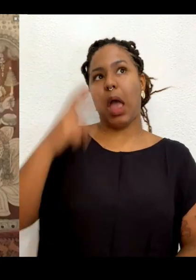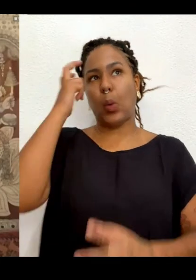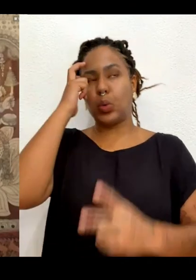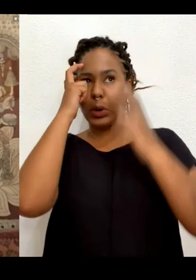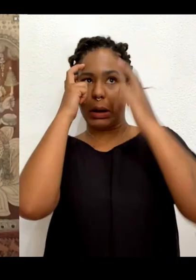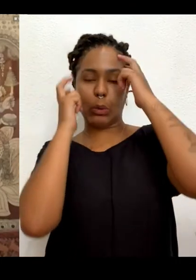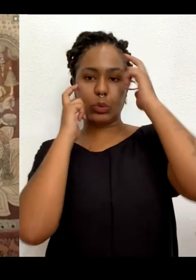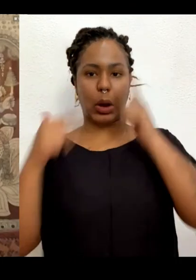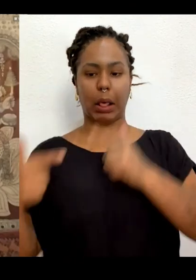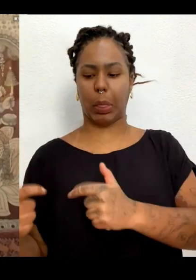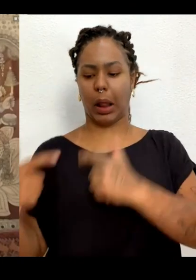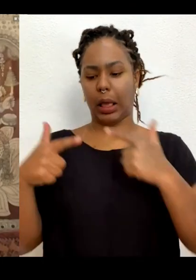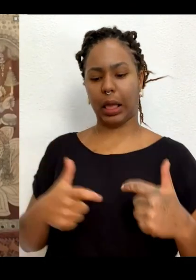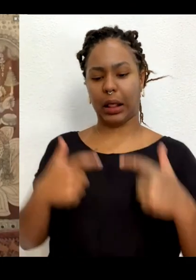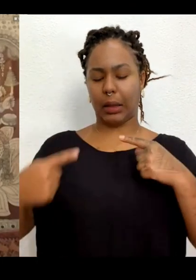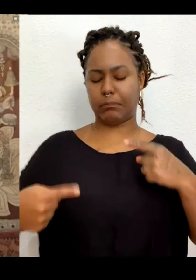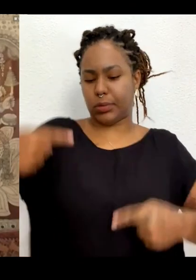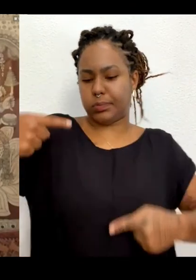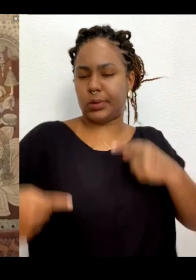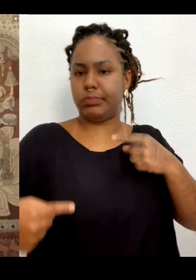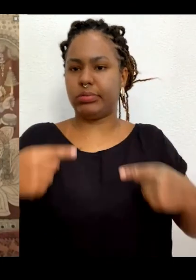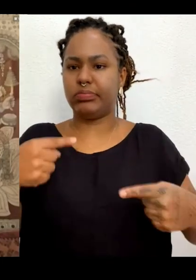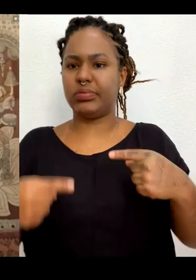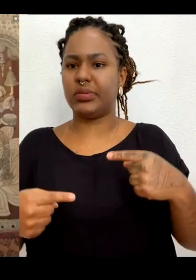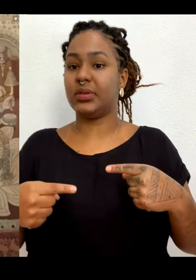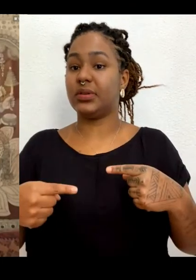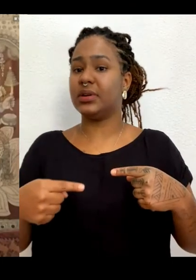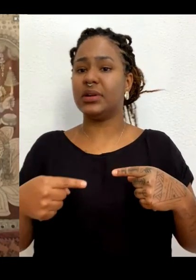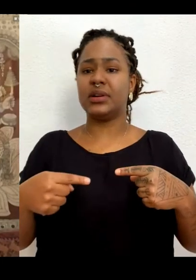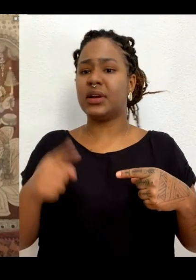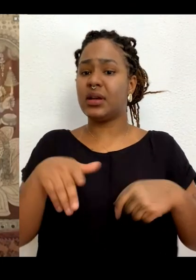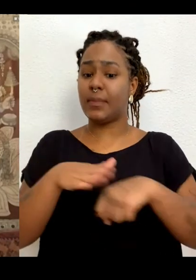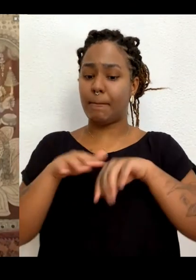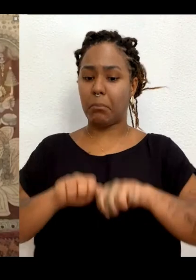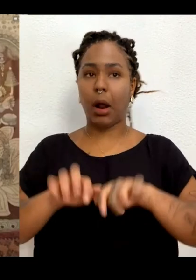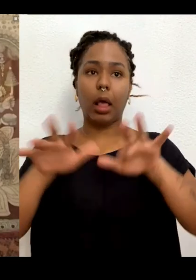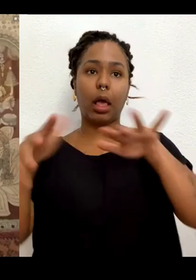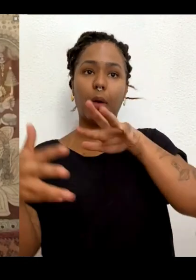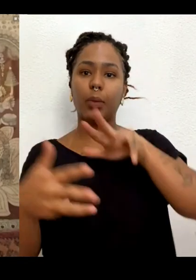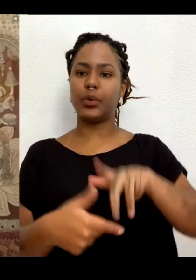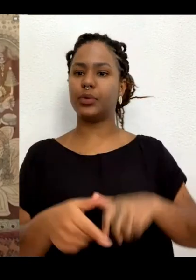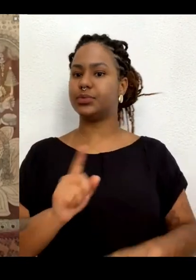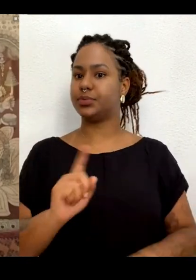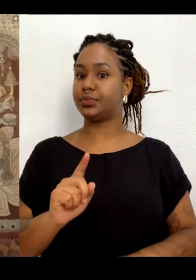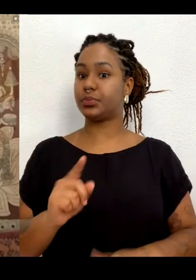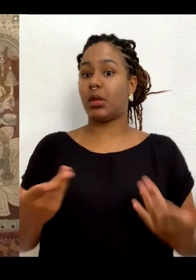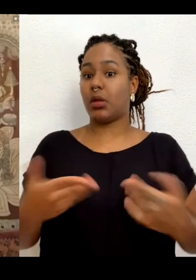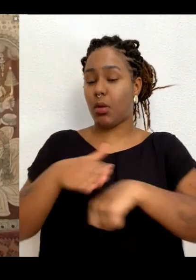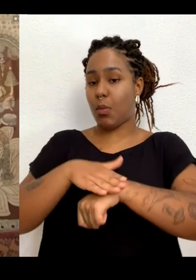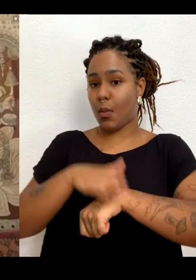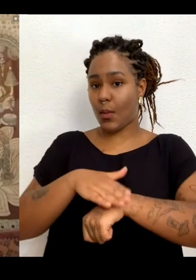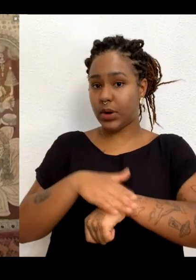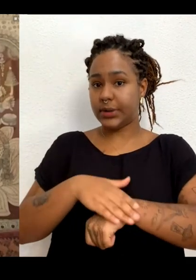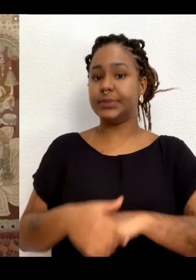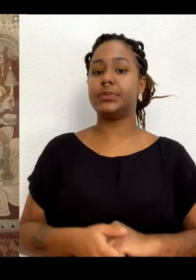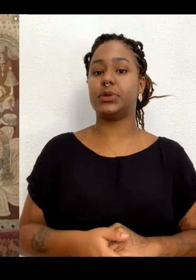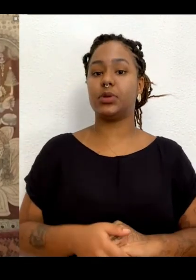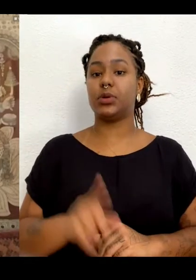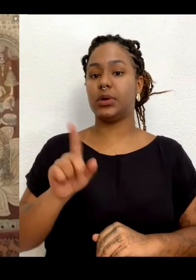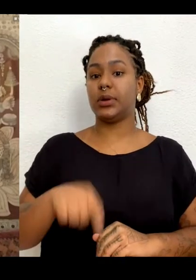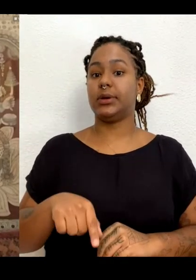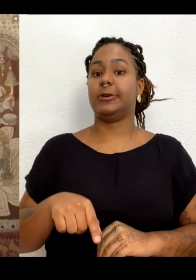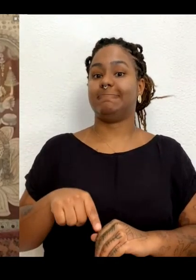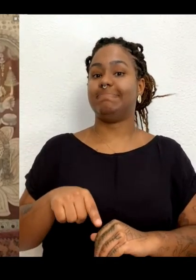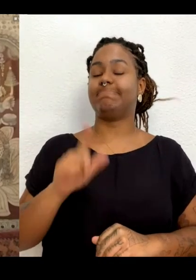is being spread across the world this moment of Extinction could be a moment of a new Awakening